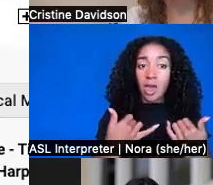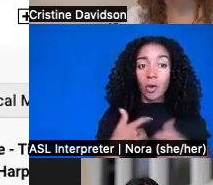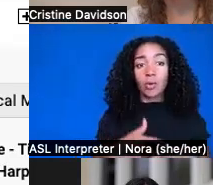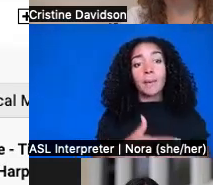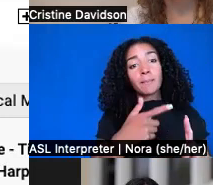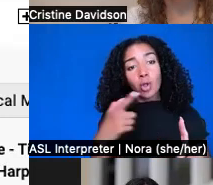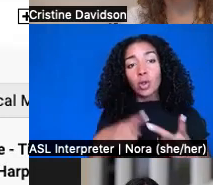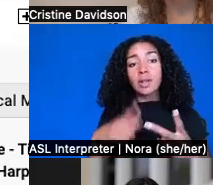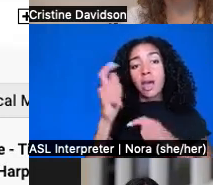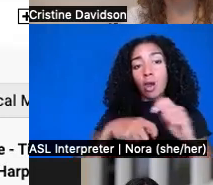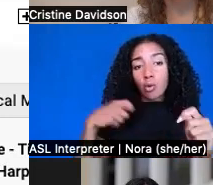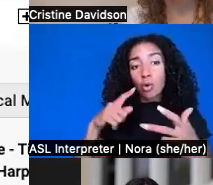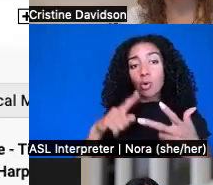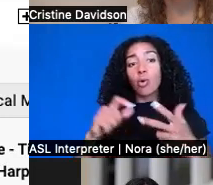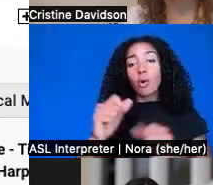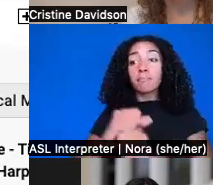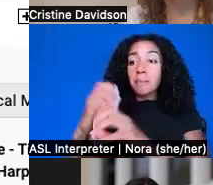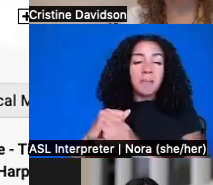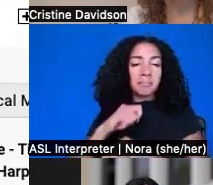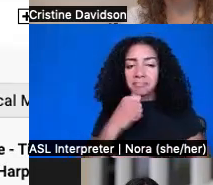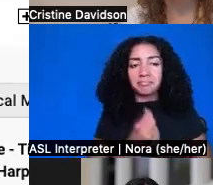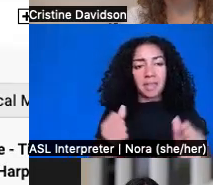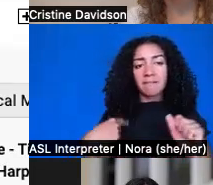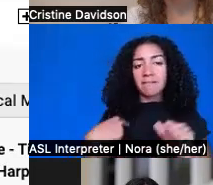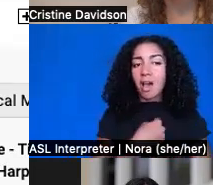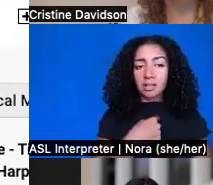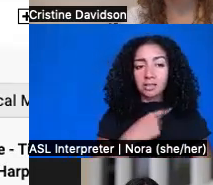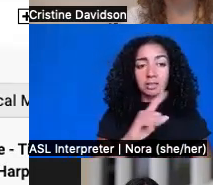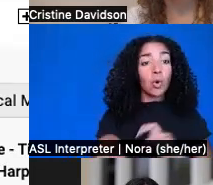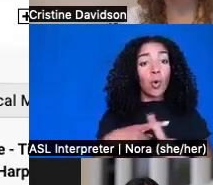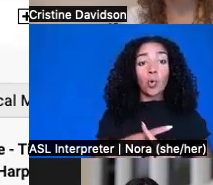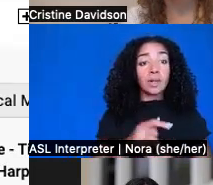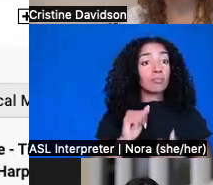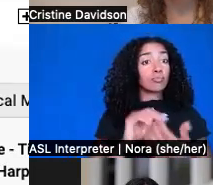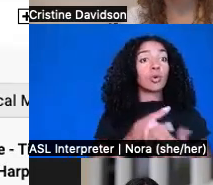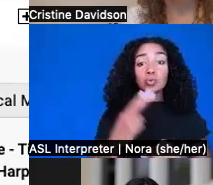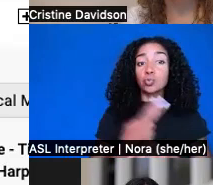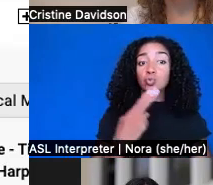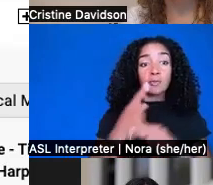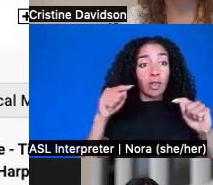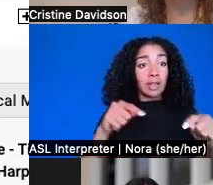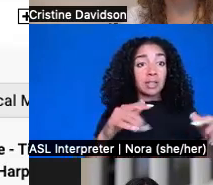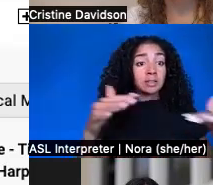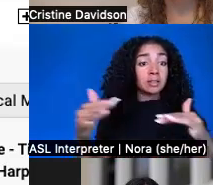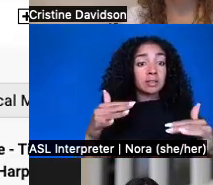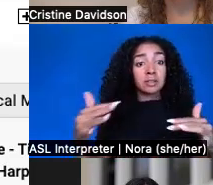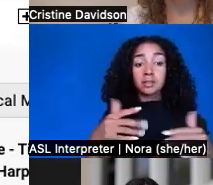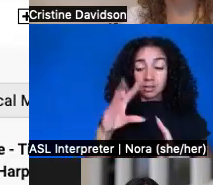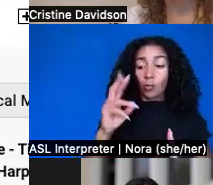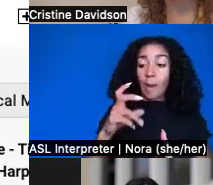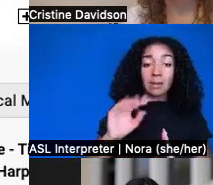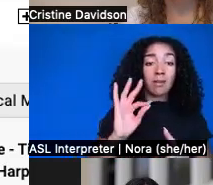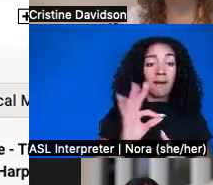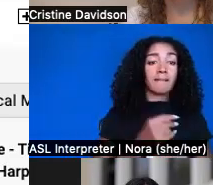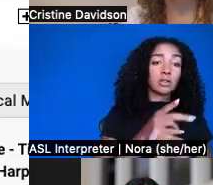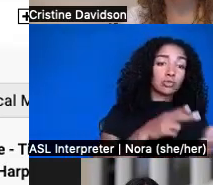won't save us. The only weapons that are useful in this battle are the weapons of truth, faith,